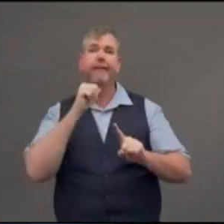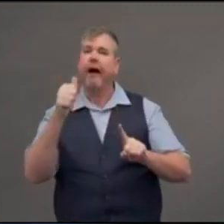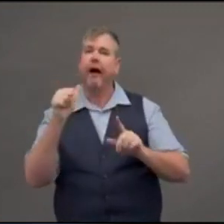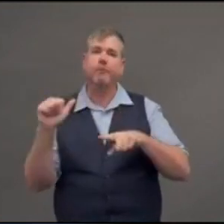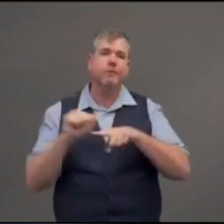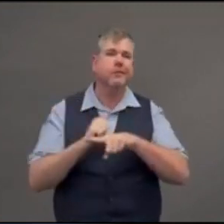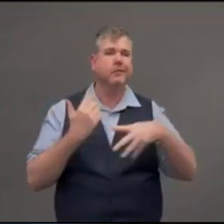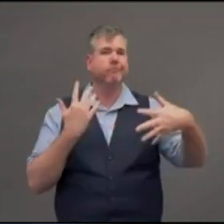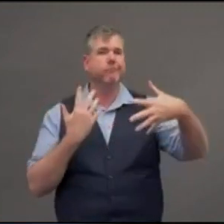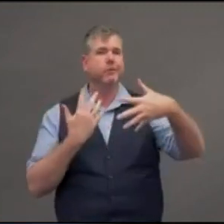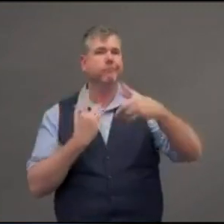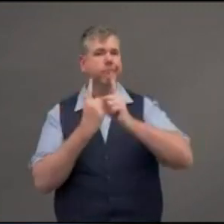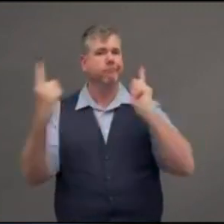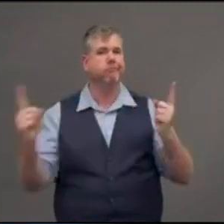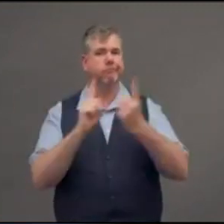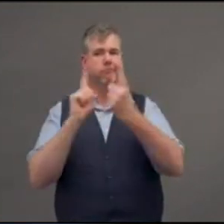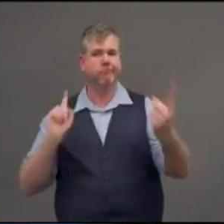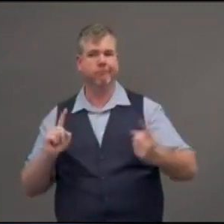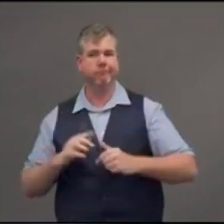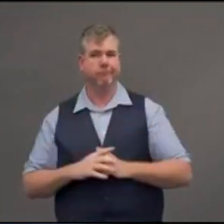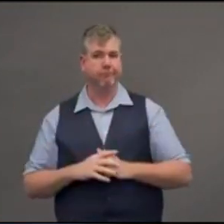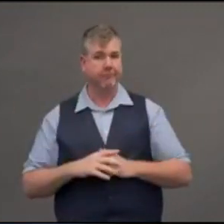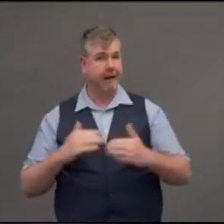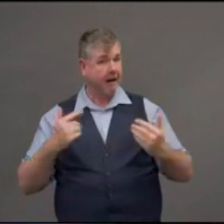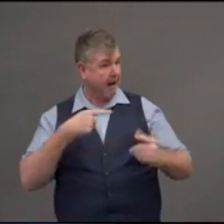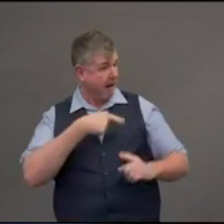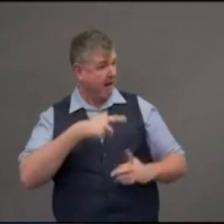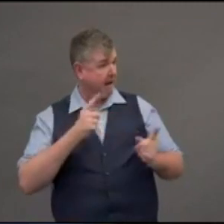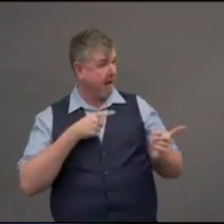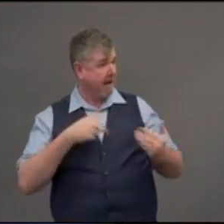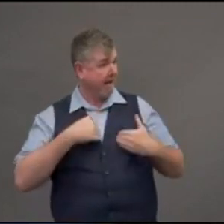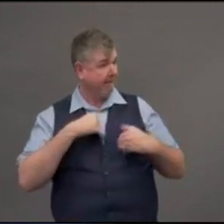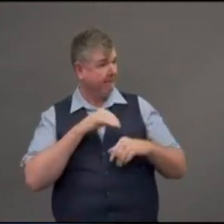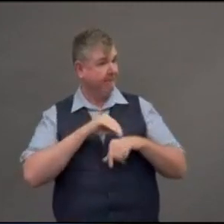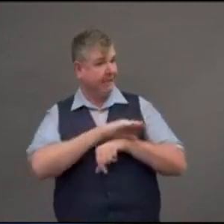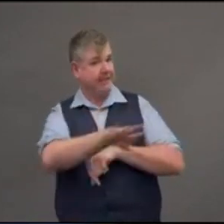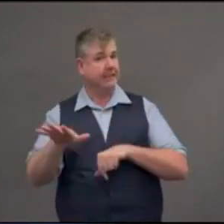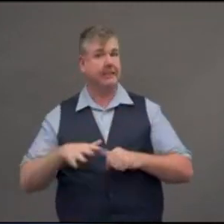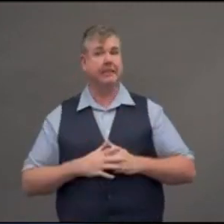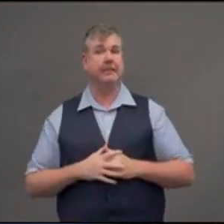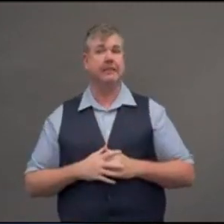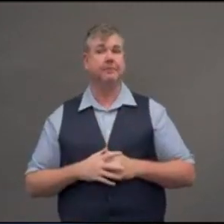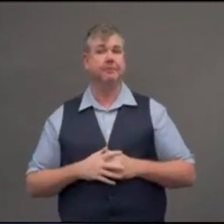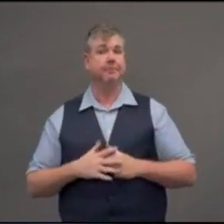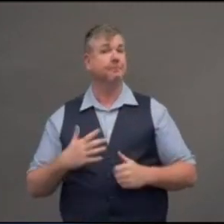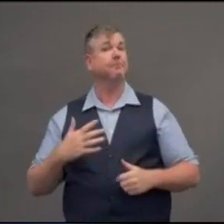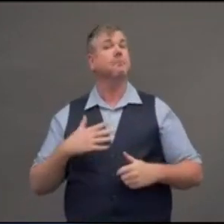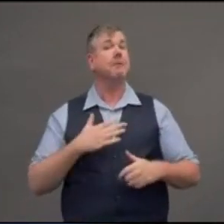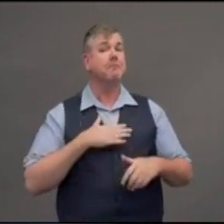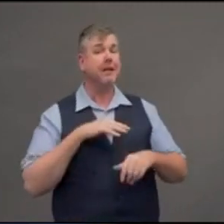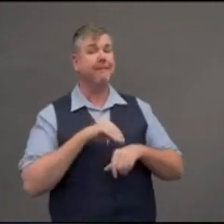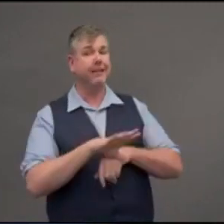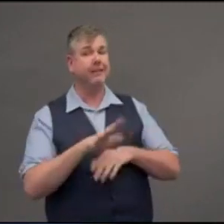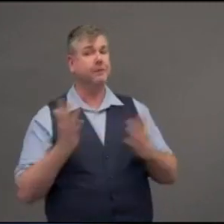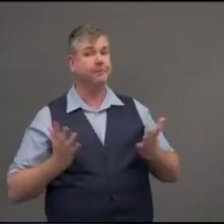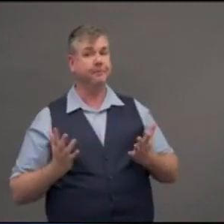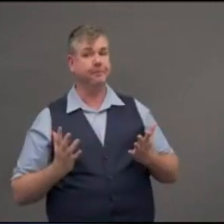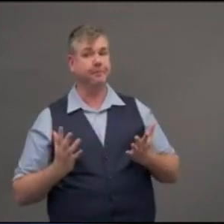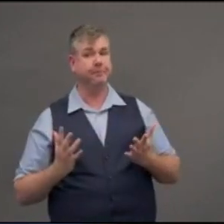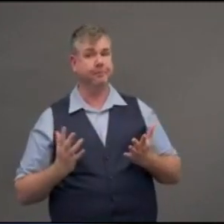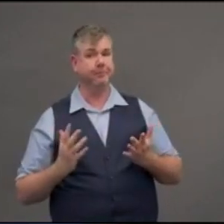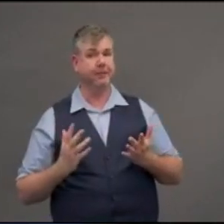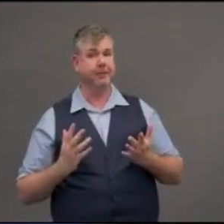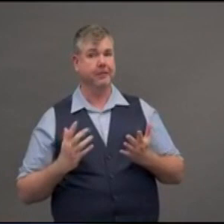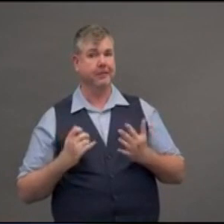be your advice to them? Yeah, totally. My advice would be that I know we started off with this pandemic